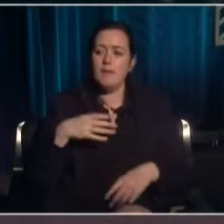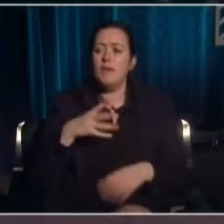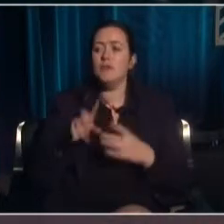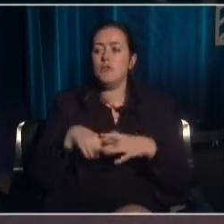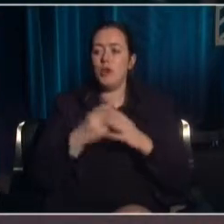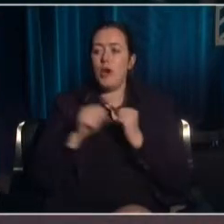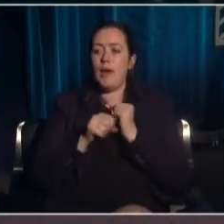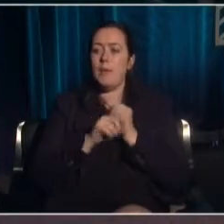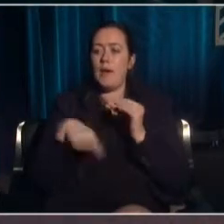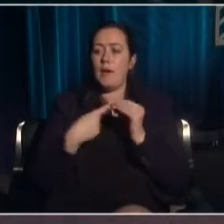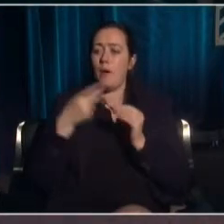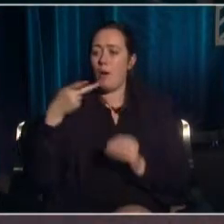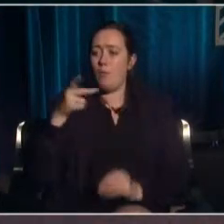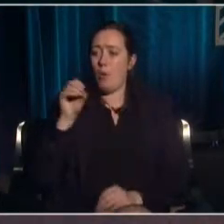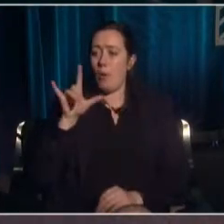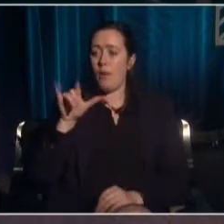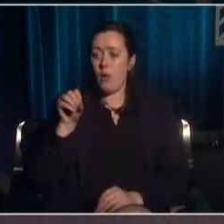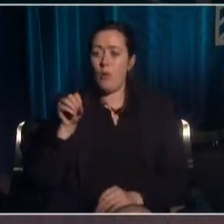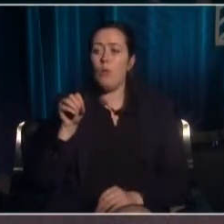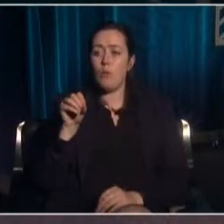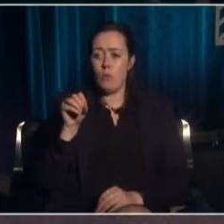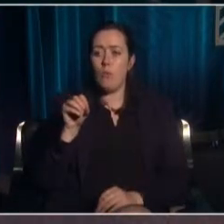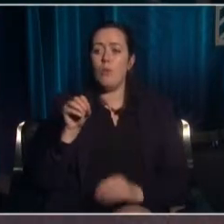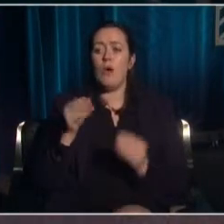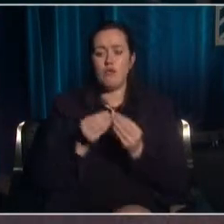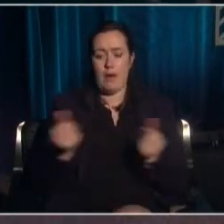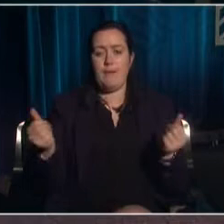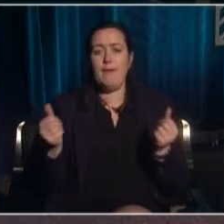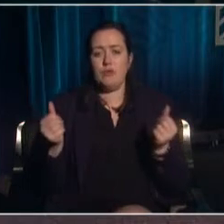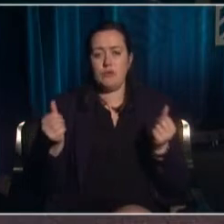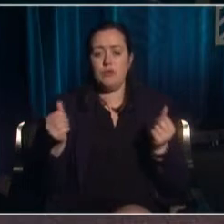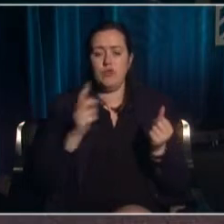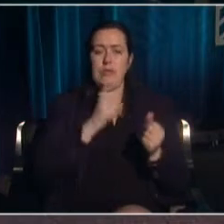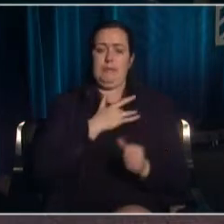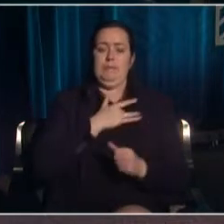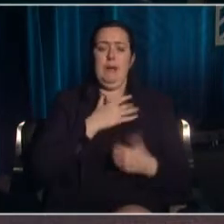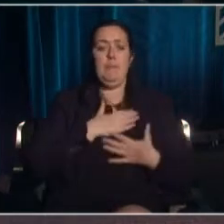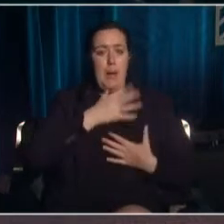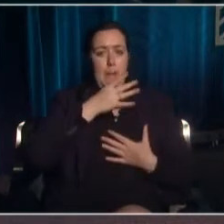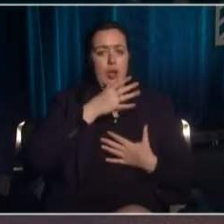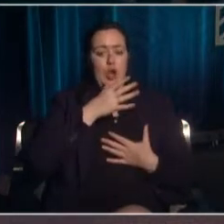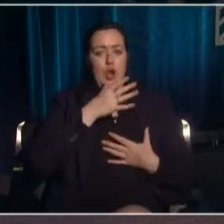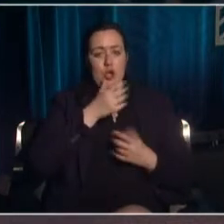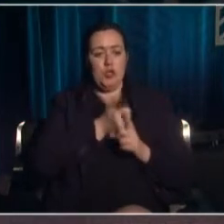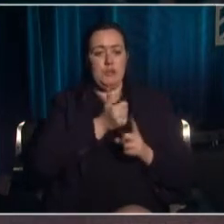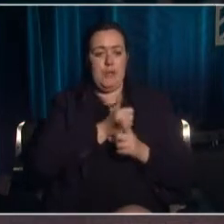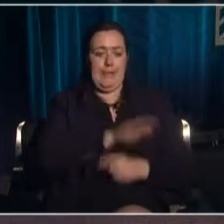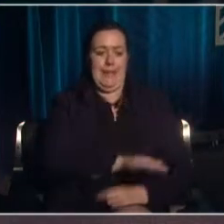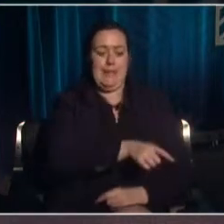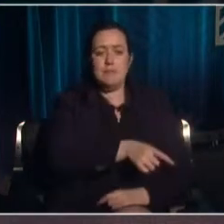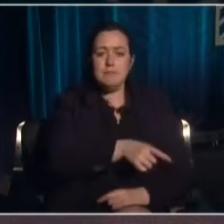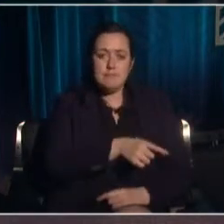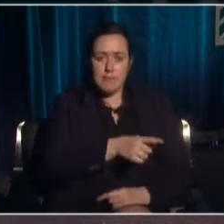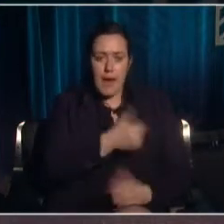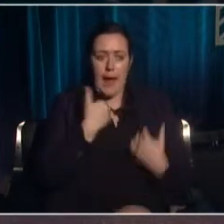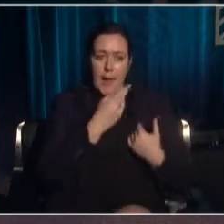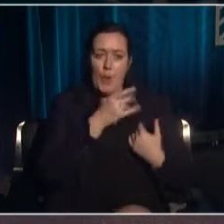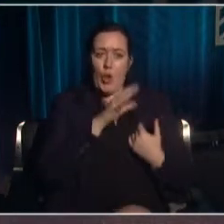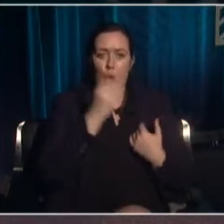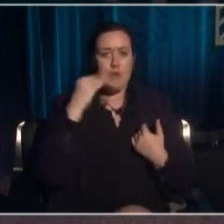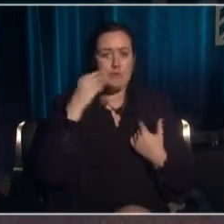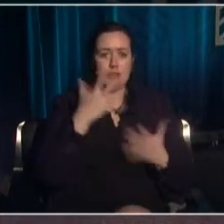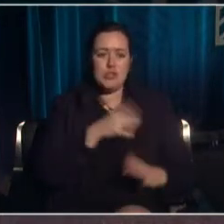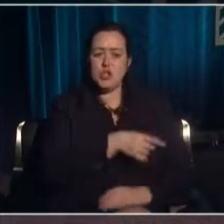do just that. It was a topic that's dear to my heart because my mother had polio when she was a kid and she can't run or walk properly as a